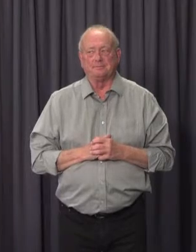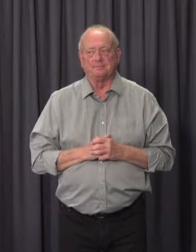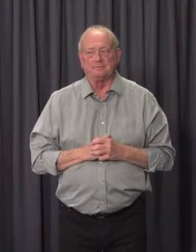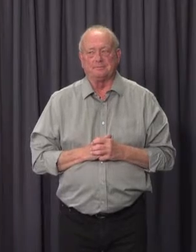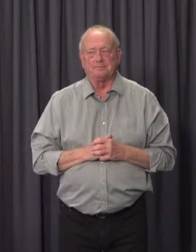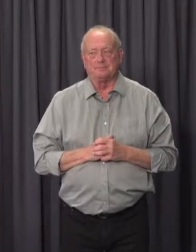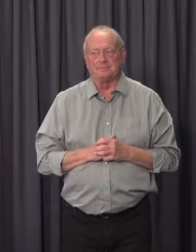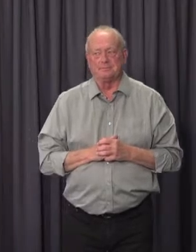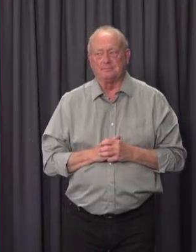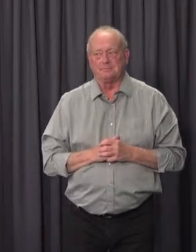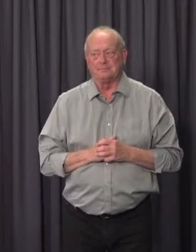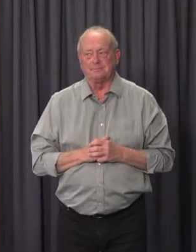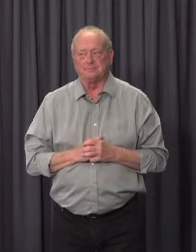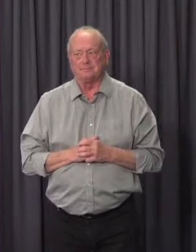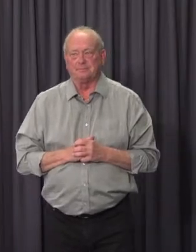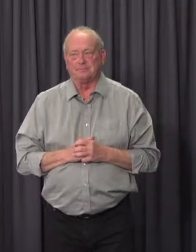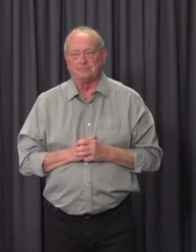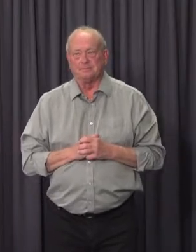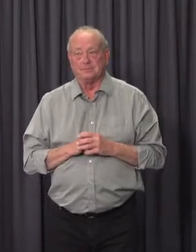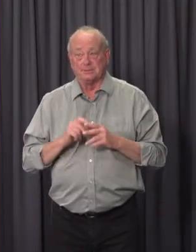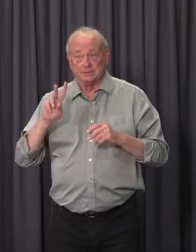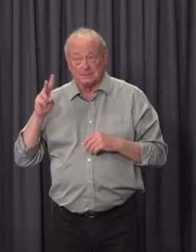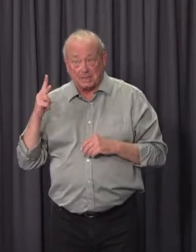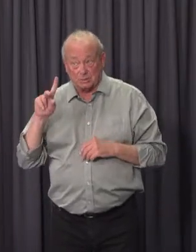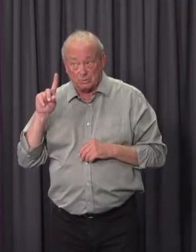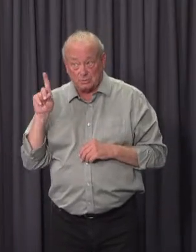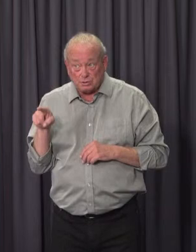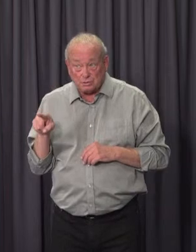And Nicole, do you have a follow-up question?